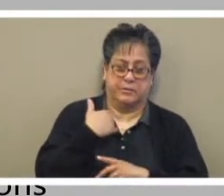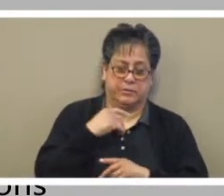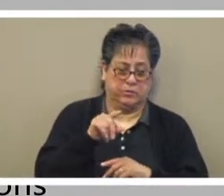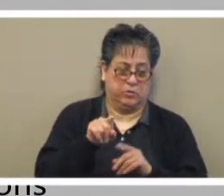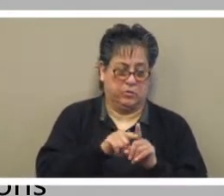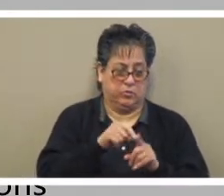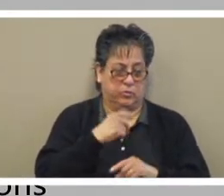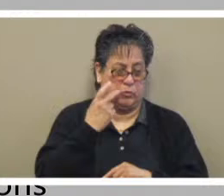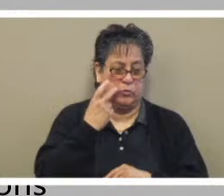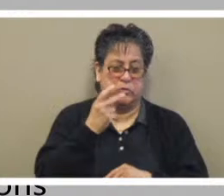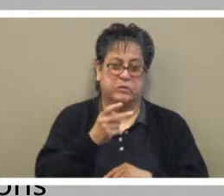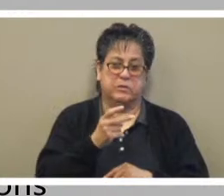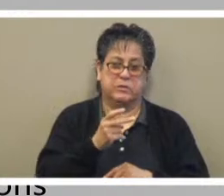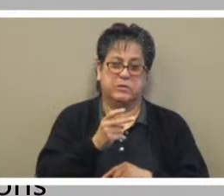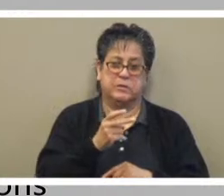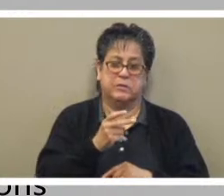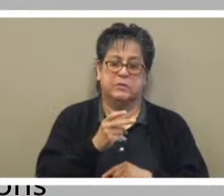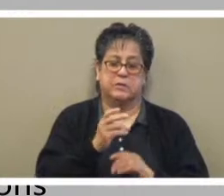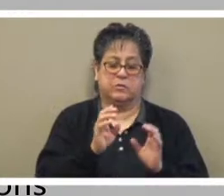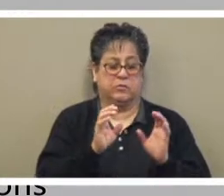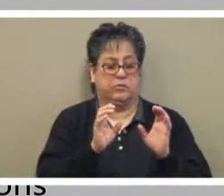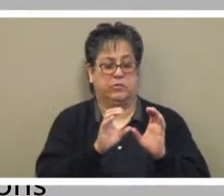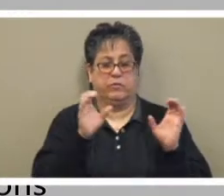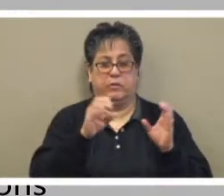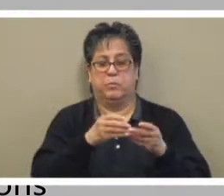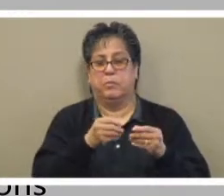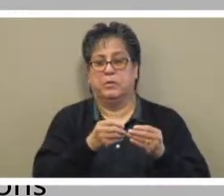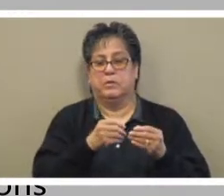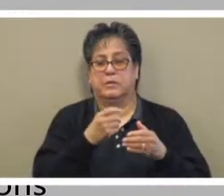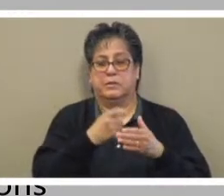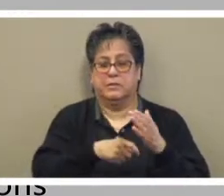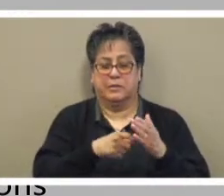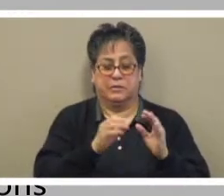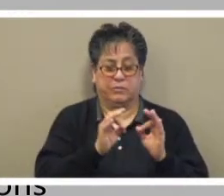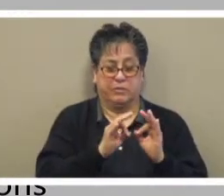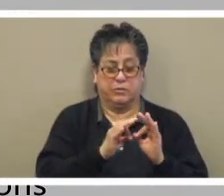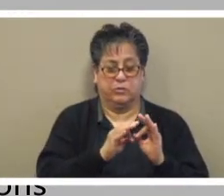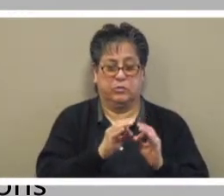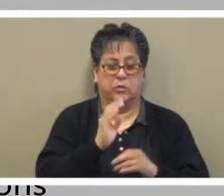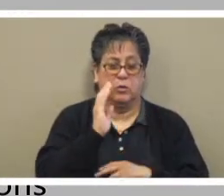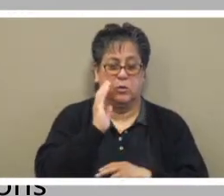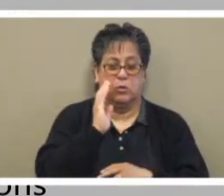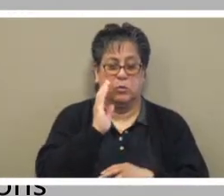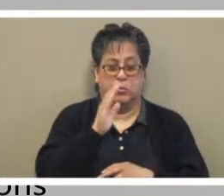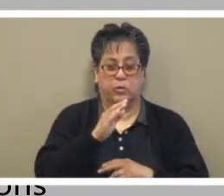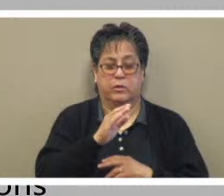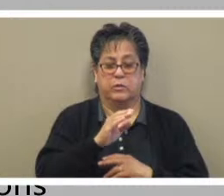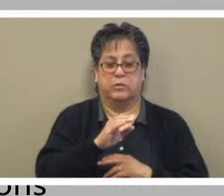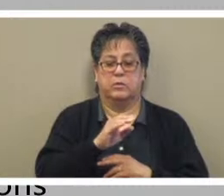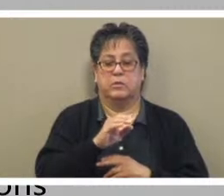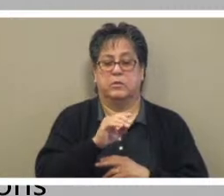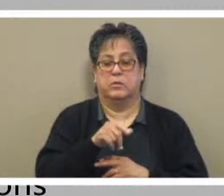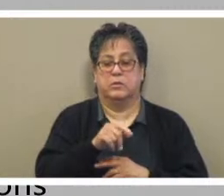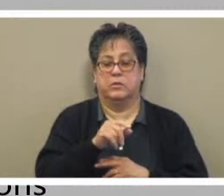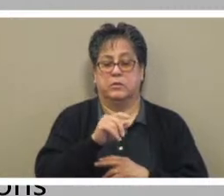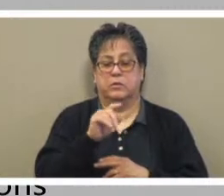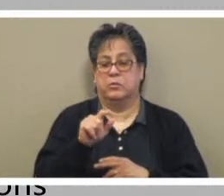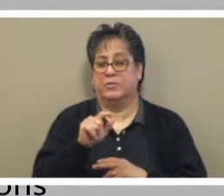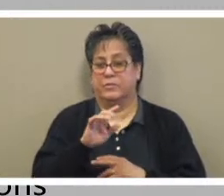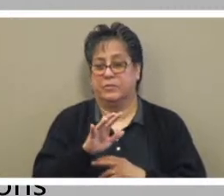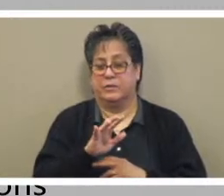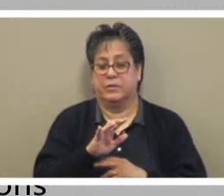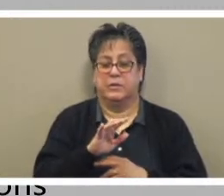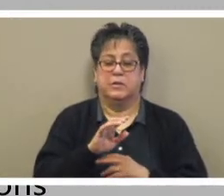you also see the received certified property tax valuations. Of course, we'll receive them on the 25th. We're looking at